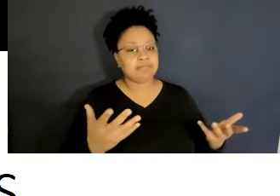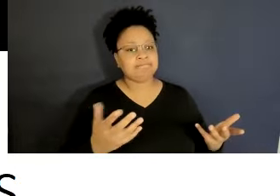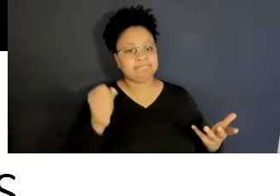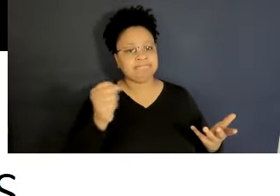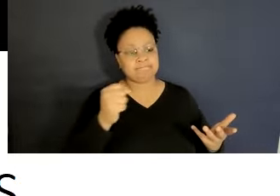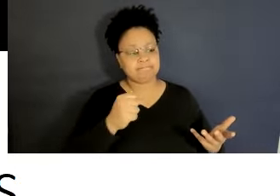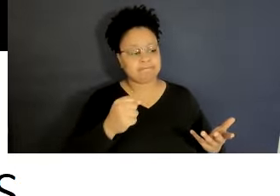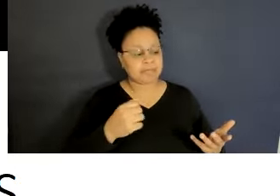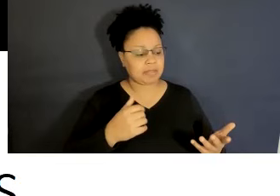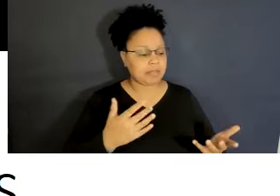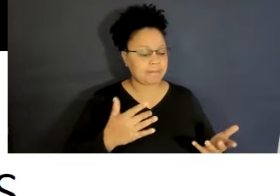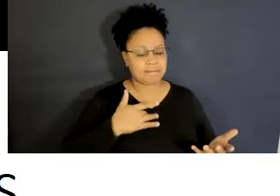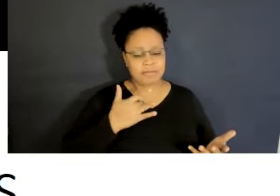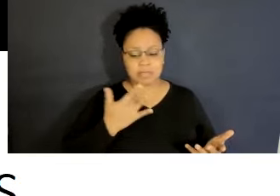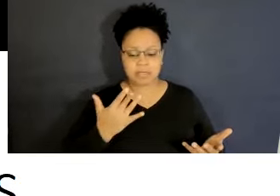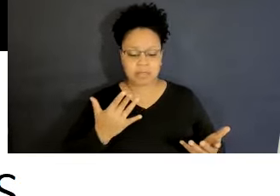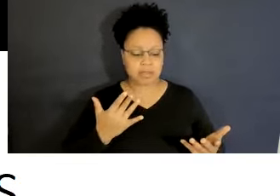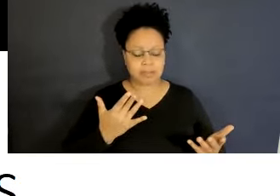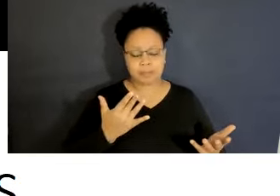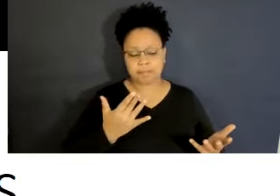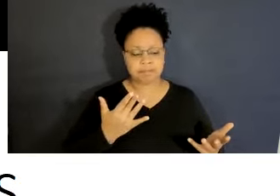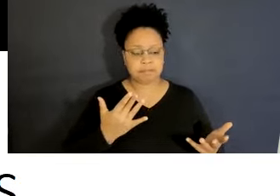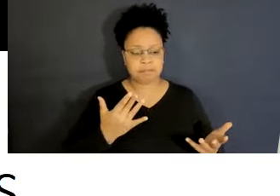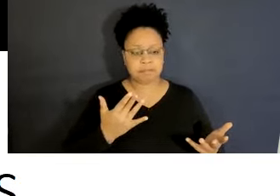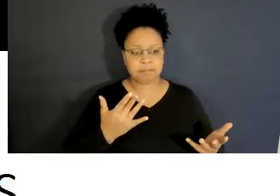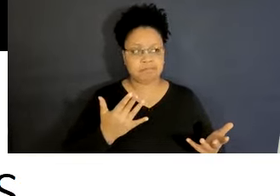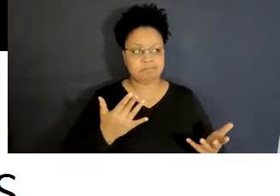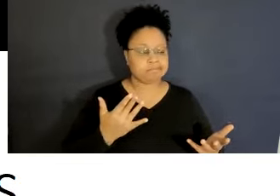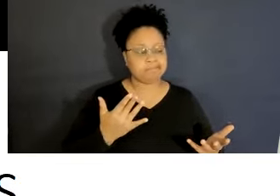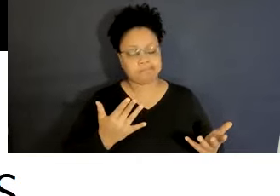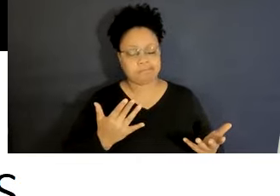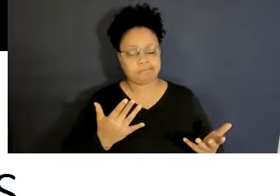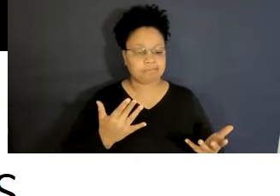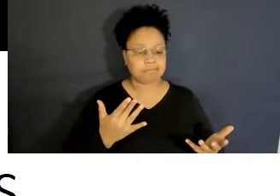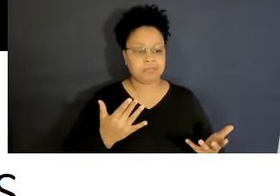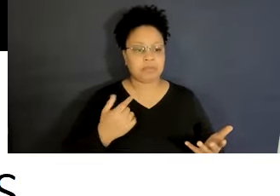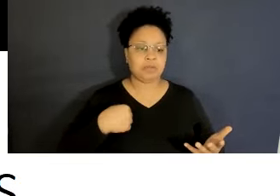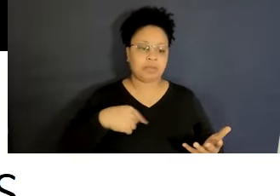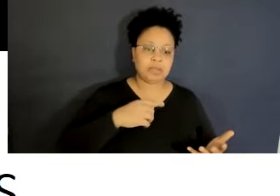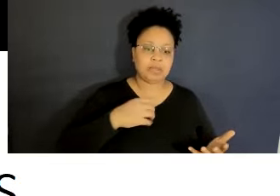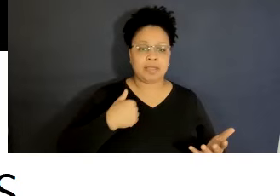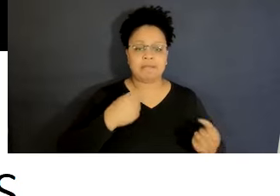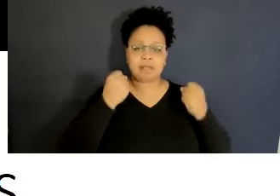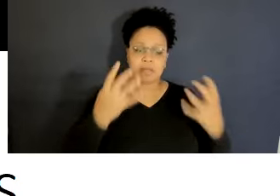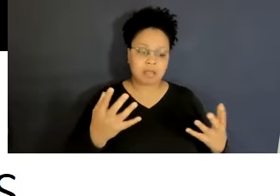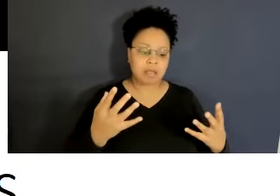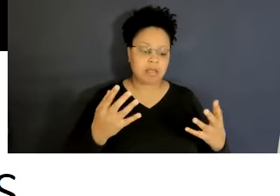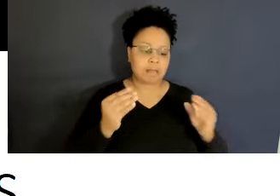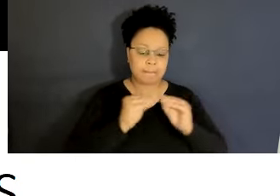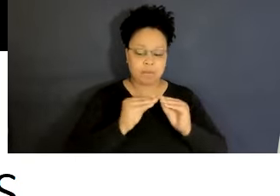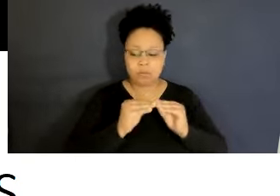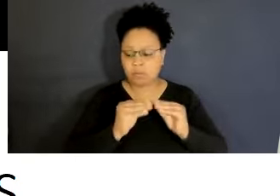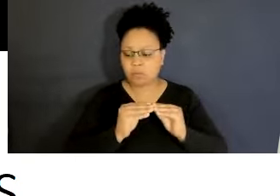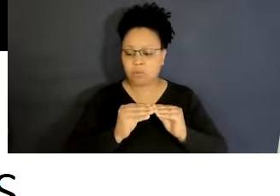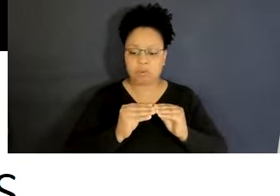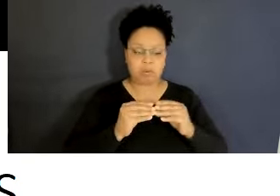I feel like even though there is a lot more